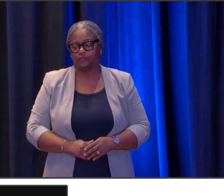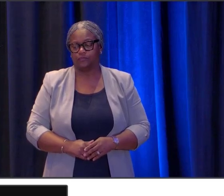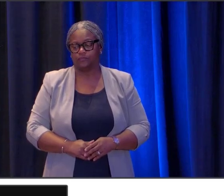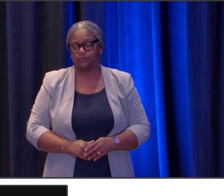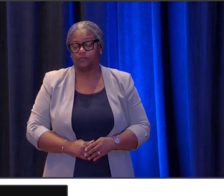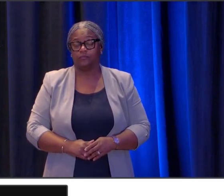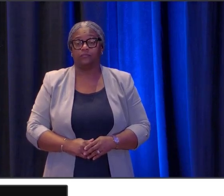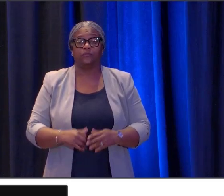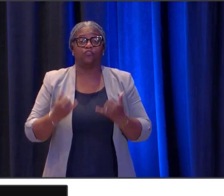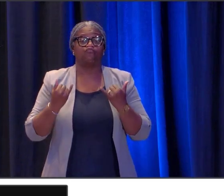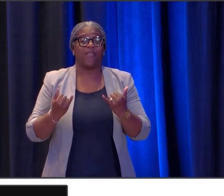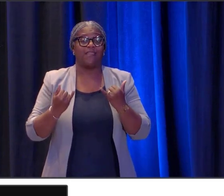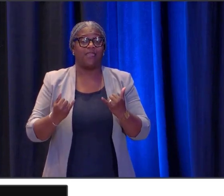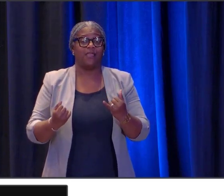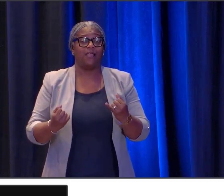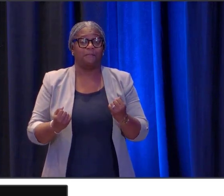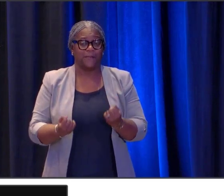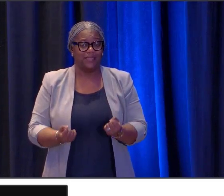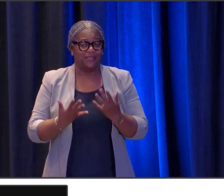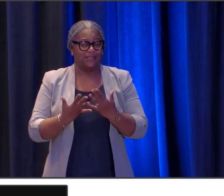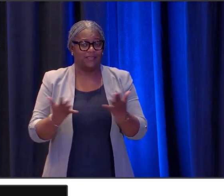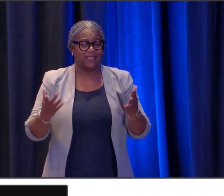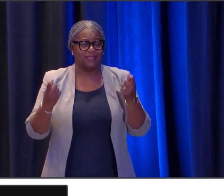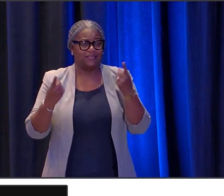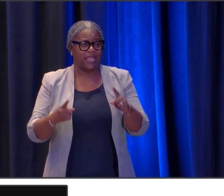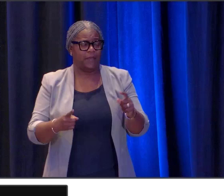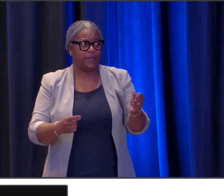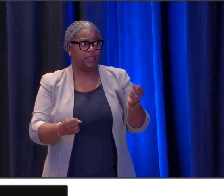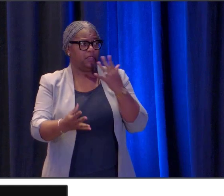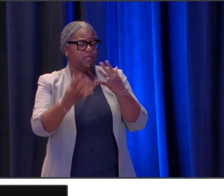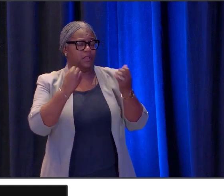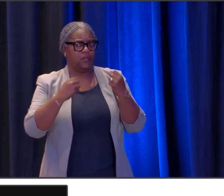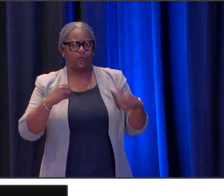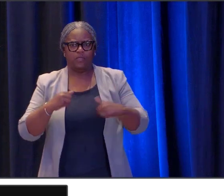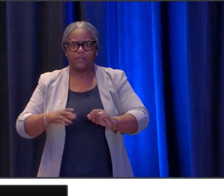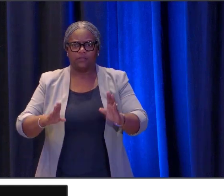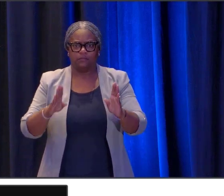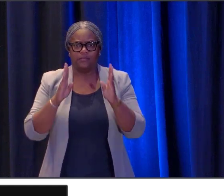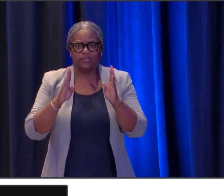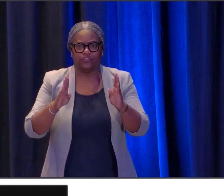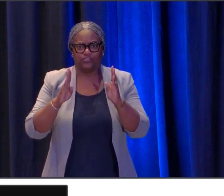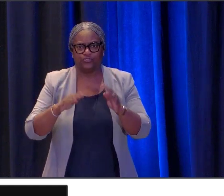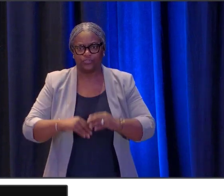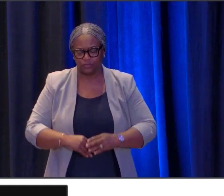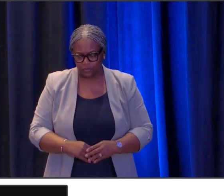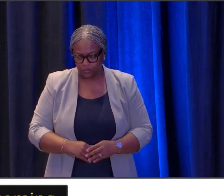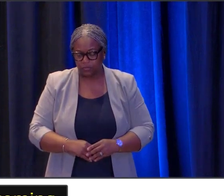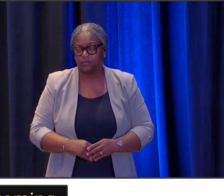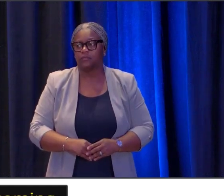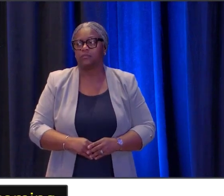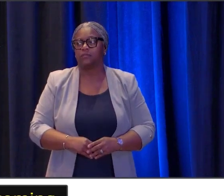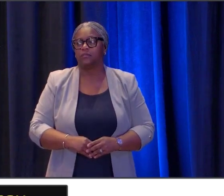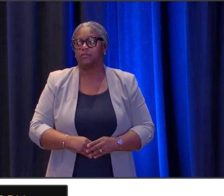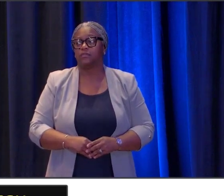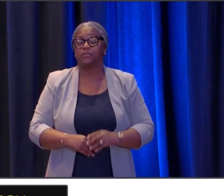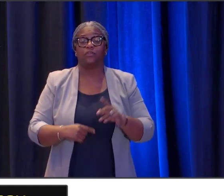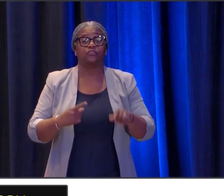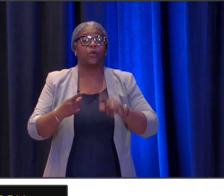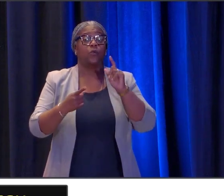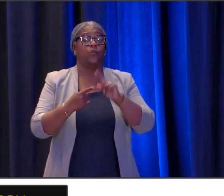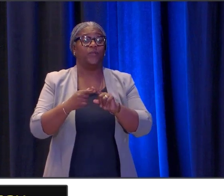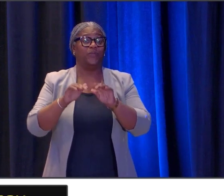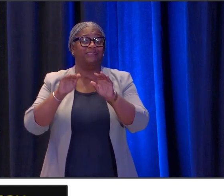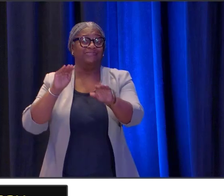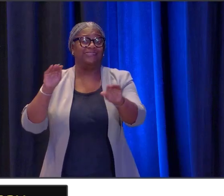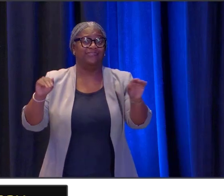of things coming at us that require the network to pay attention. So when we put out call to